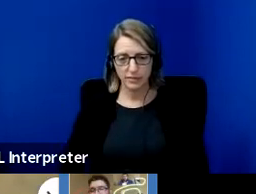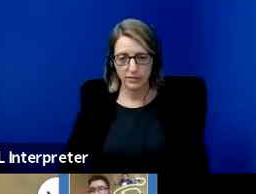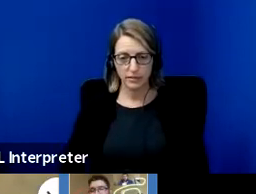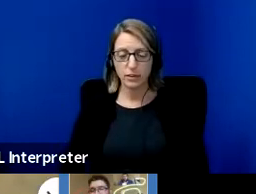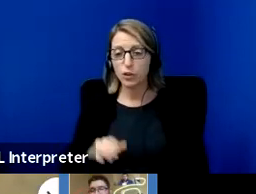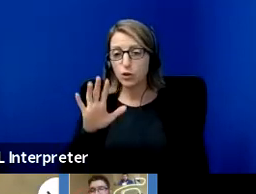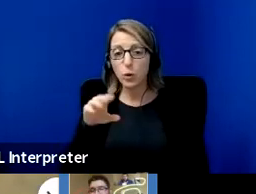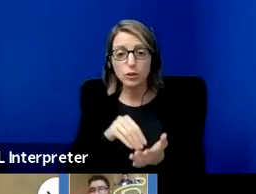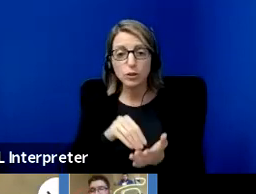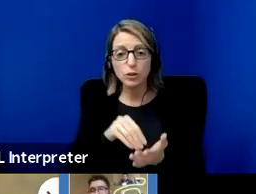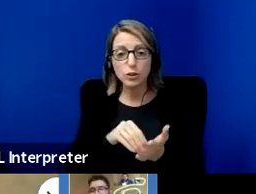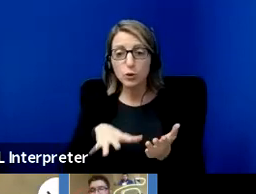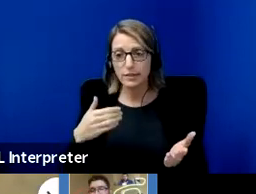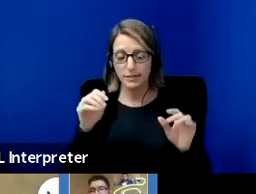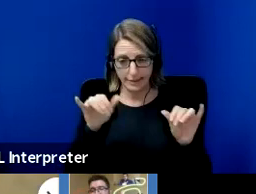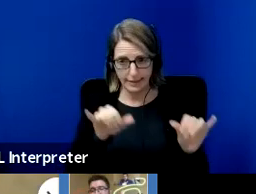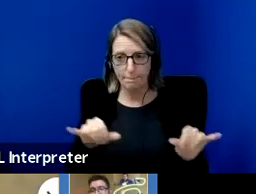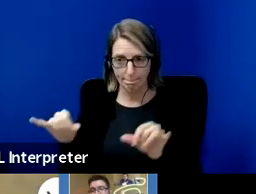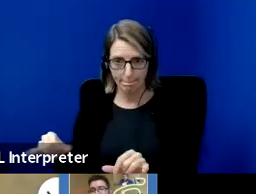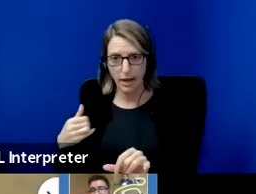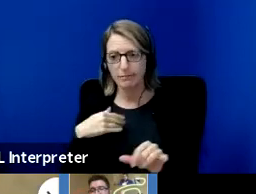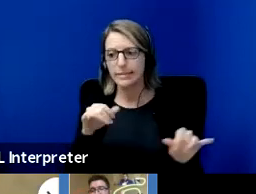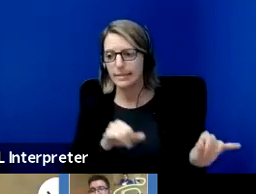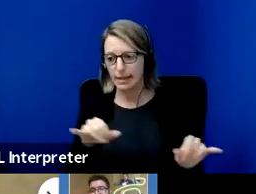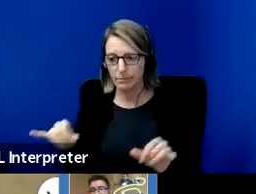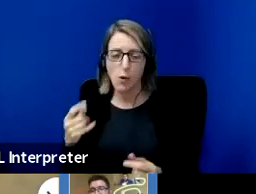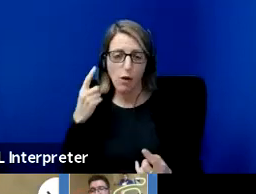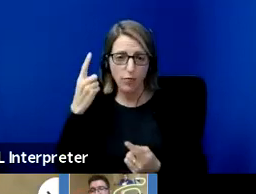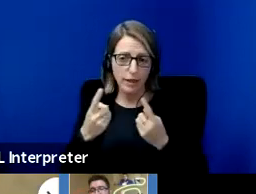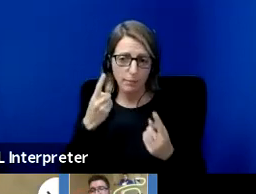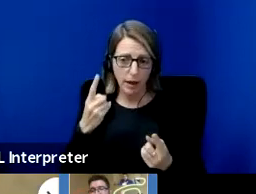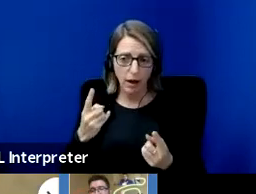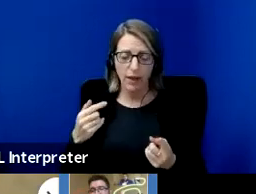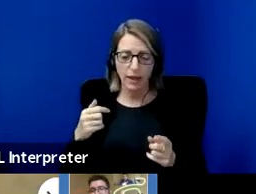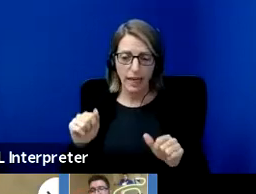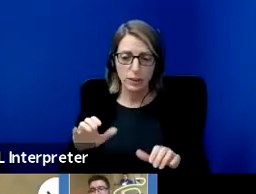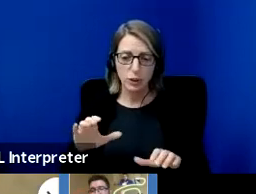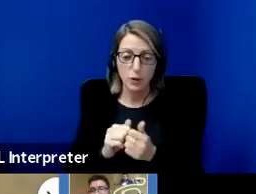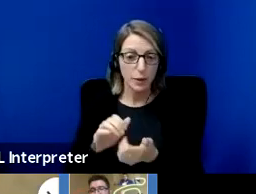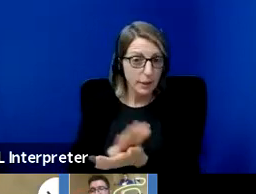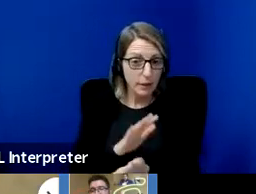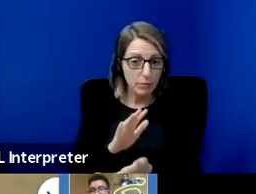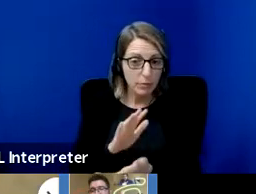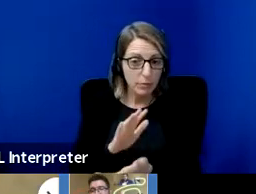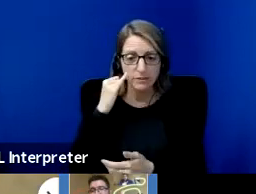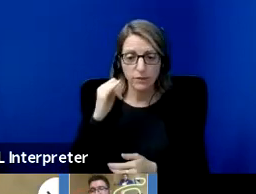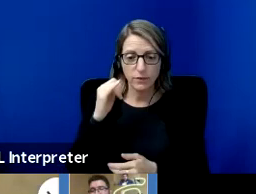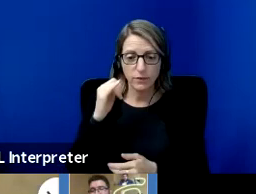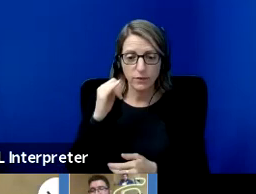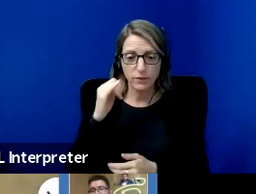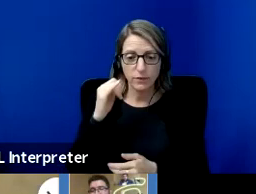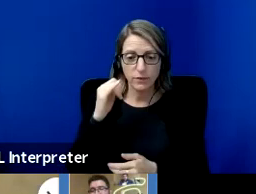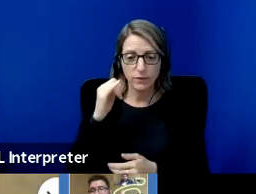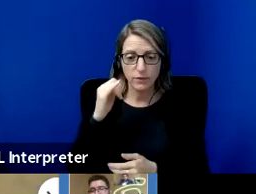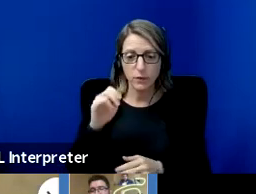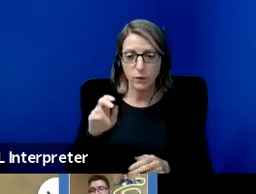students have the same ability. So think about the functions they can do on papers, if you upload a document, on